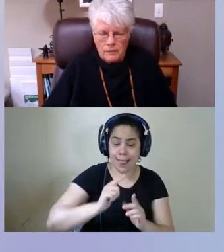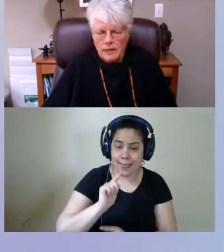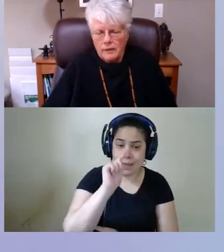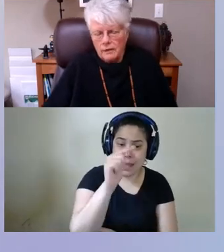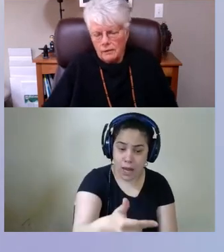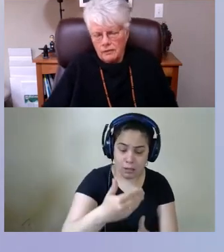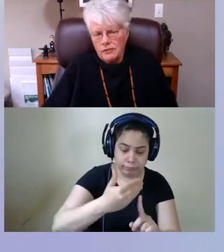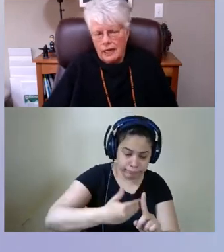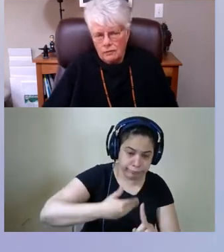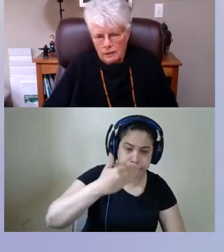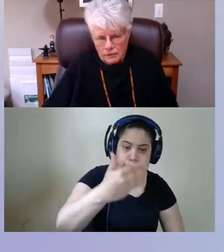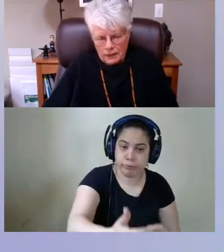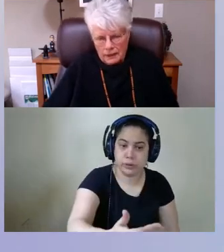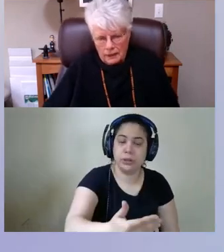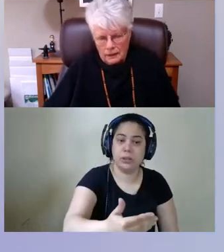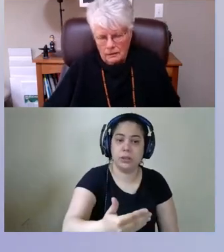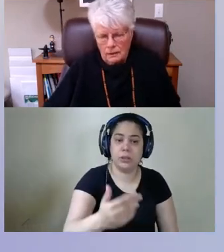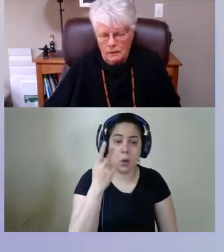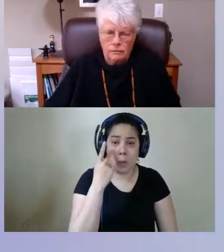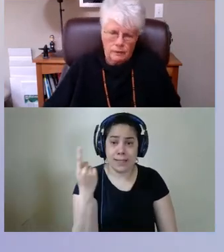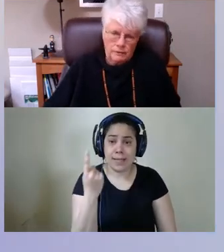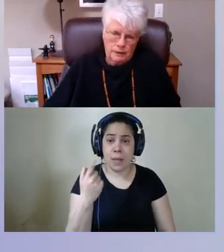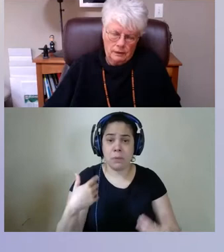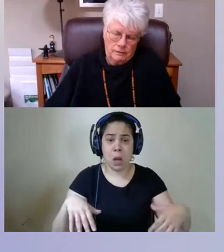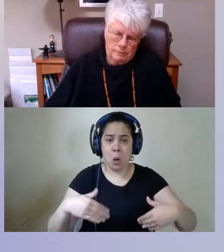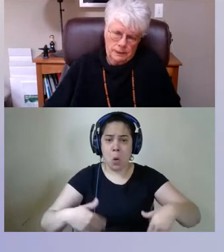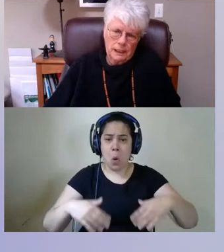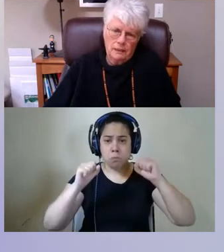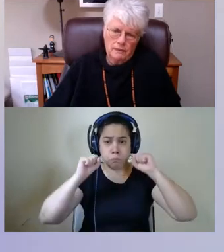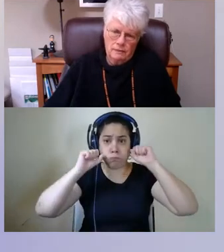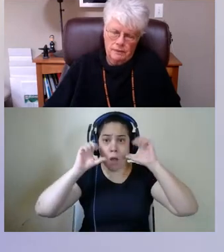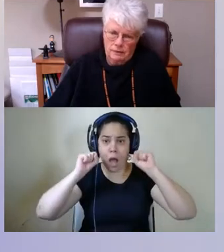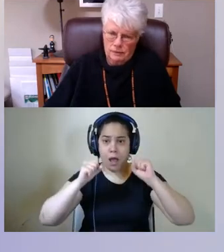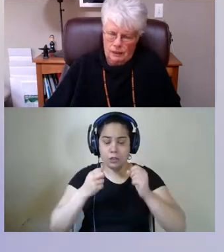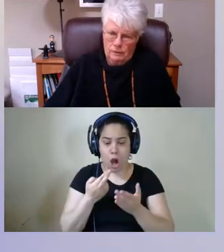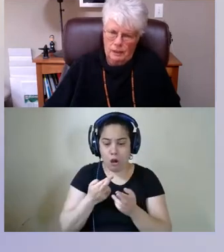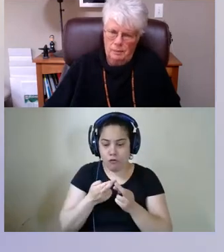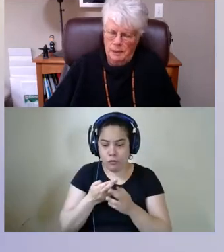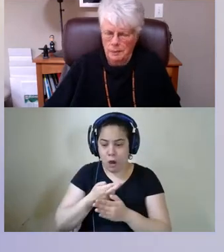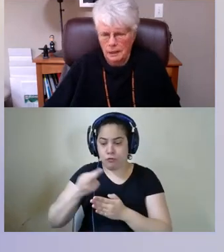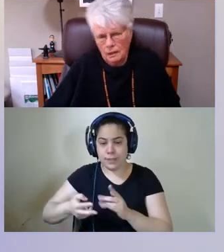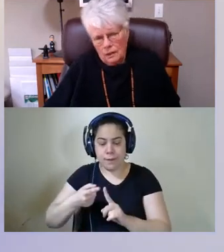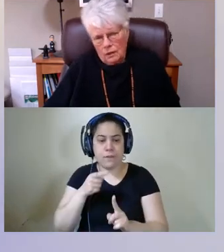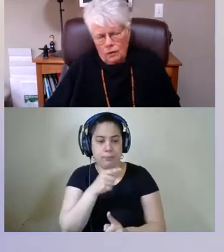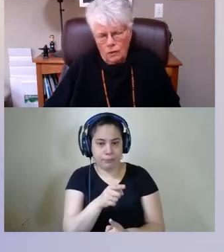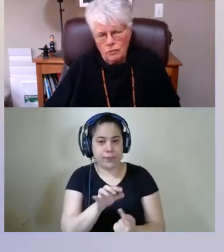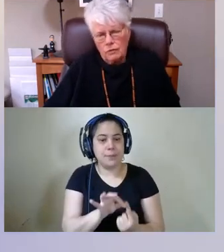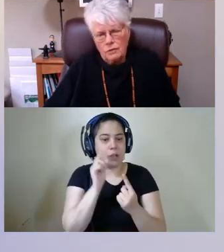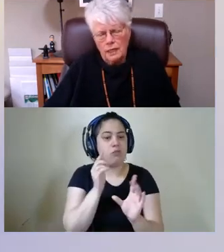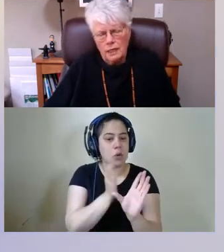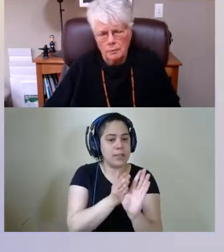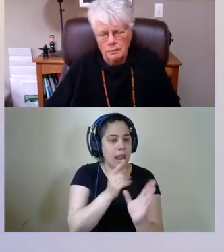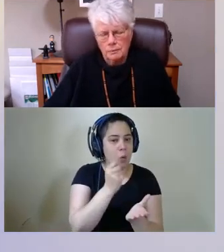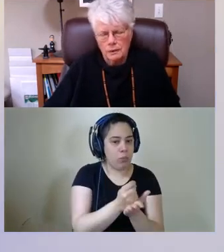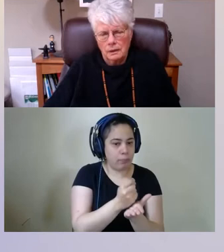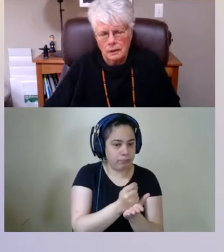we have another astounding finding for the field of, particularly for the field of psychotherapy, but also to